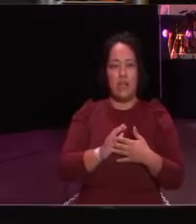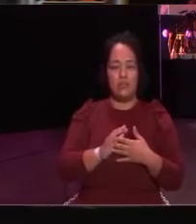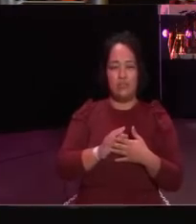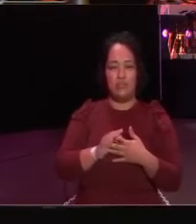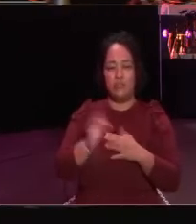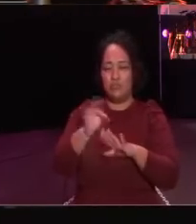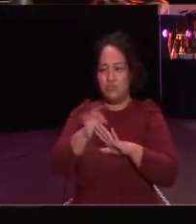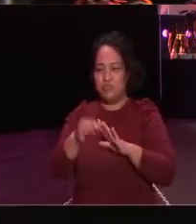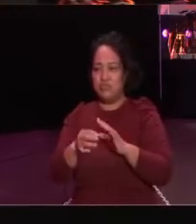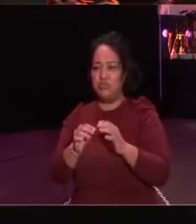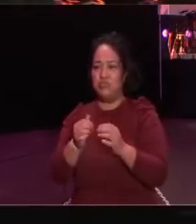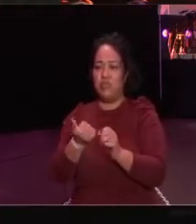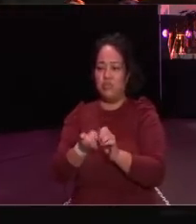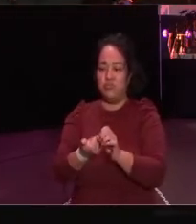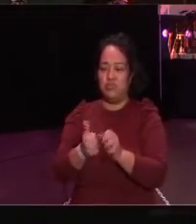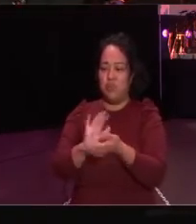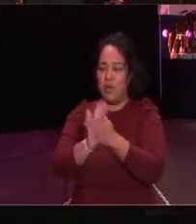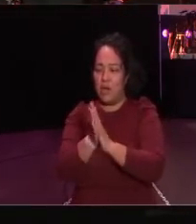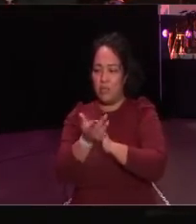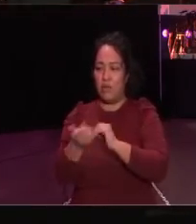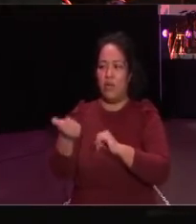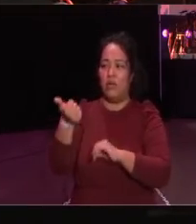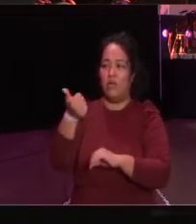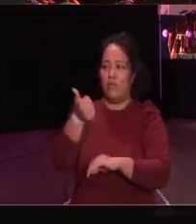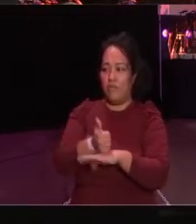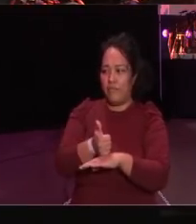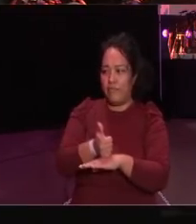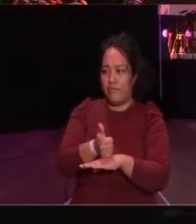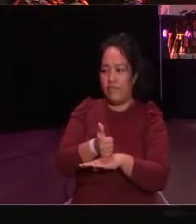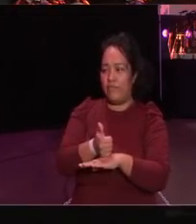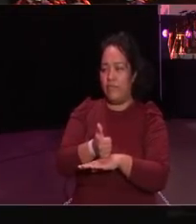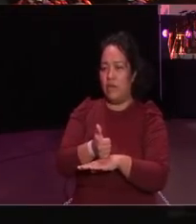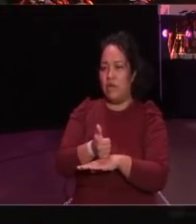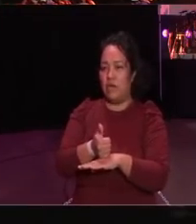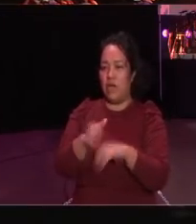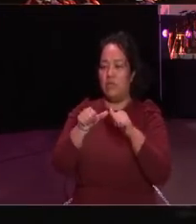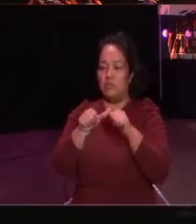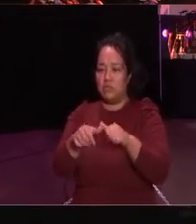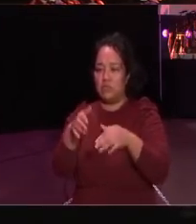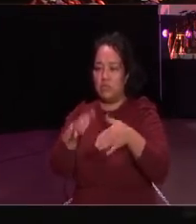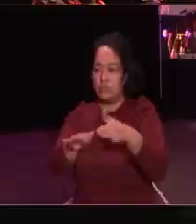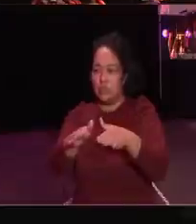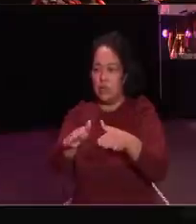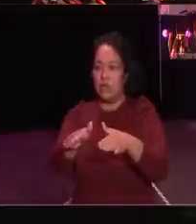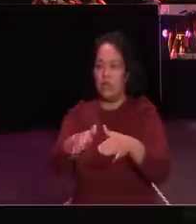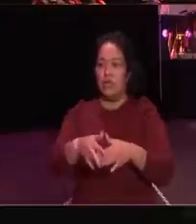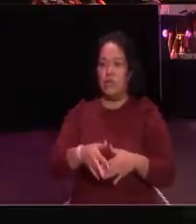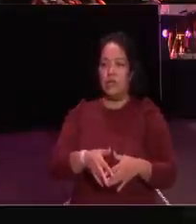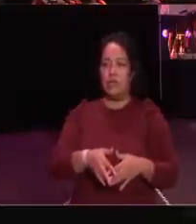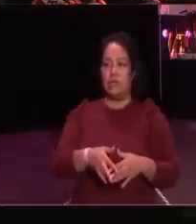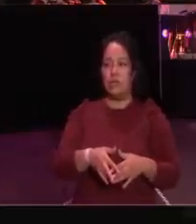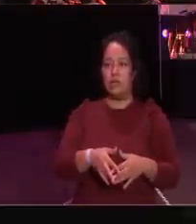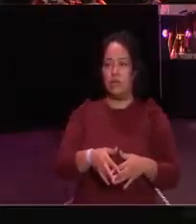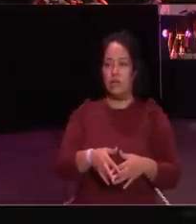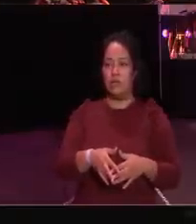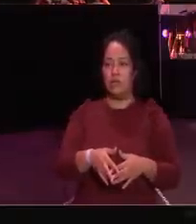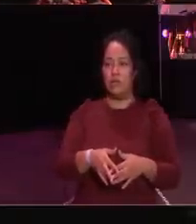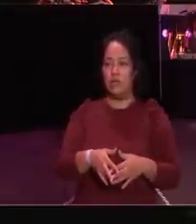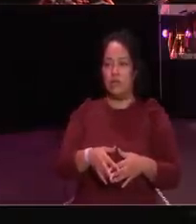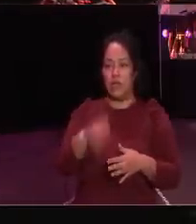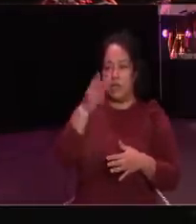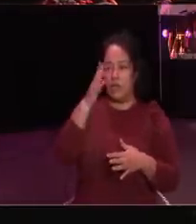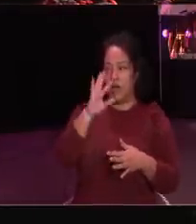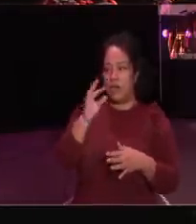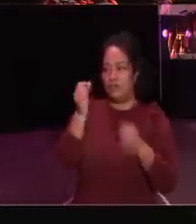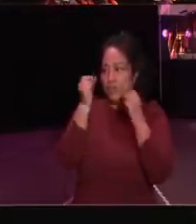are becoming firm. Y sigue caminando. And you continue to walk. Y Dios te sorprende ahora. El and agua God